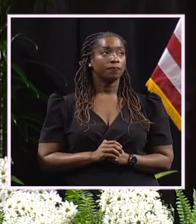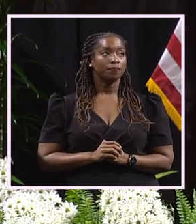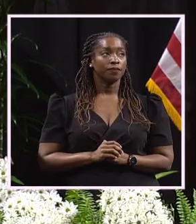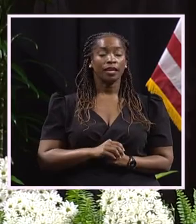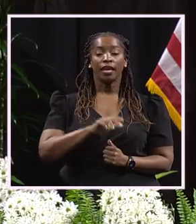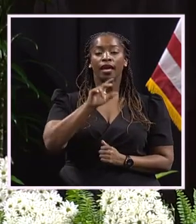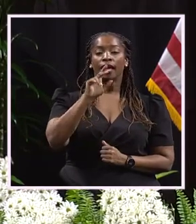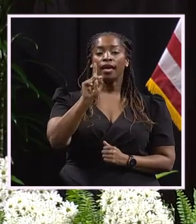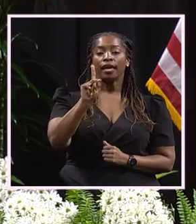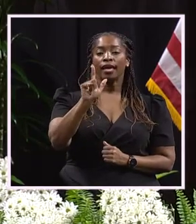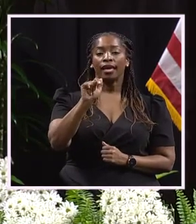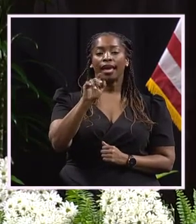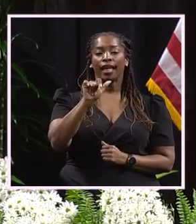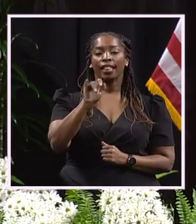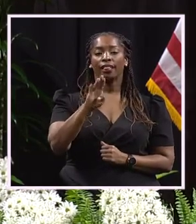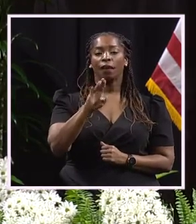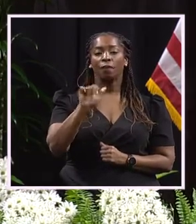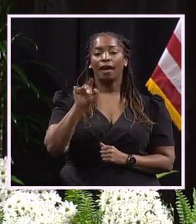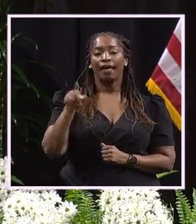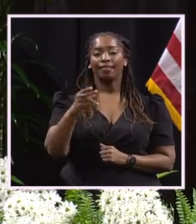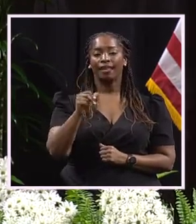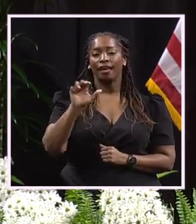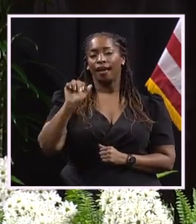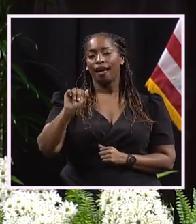Caleb Anthony Alva, cum laude.